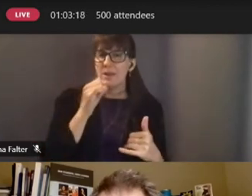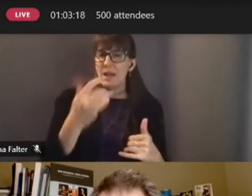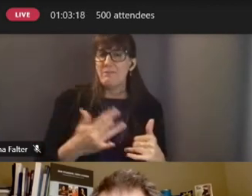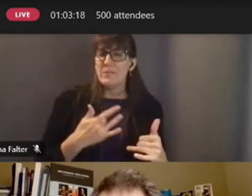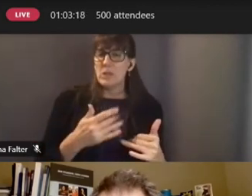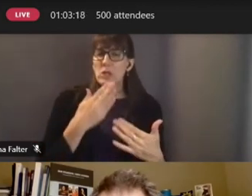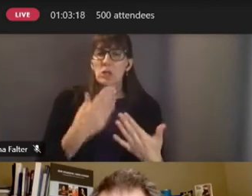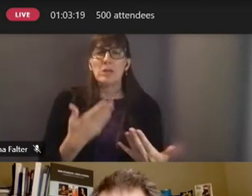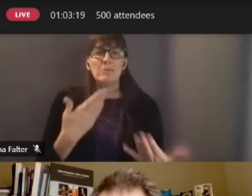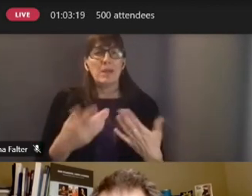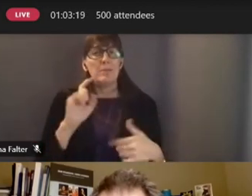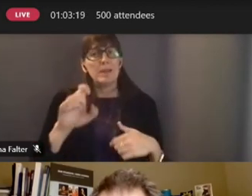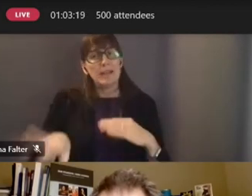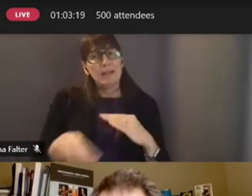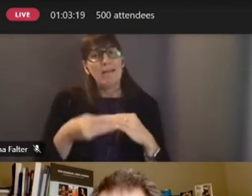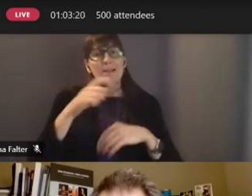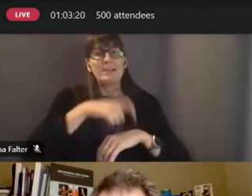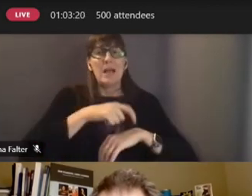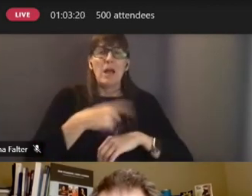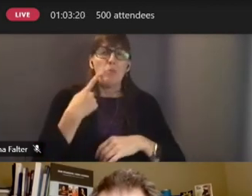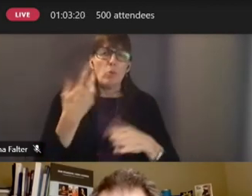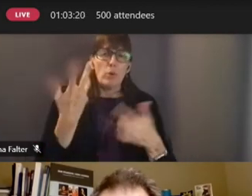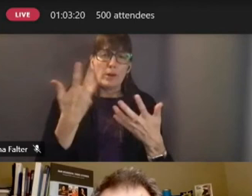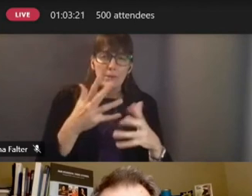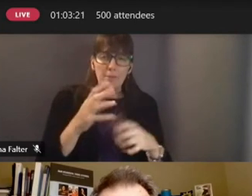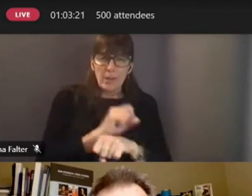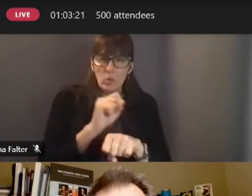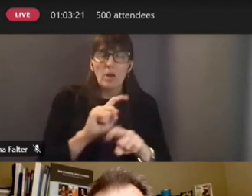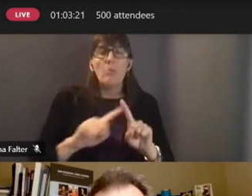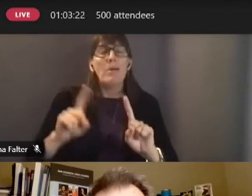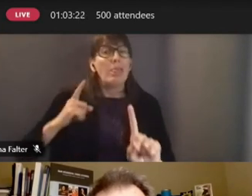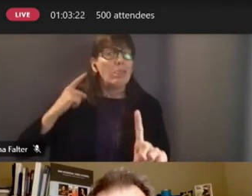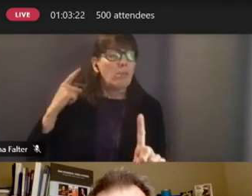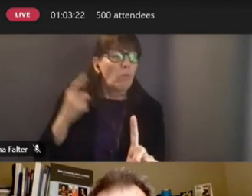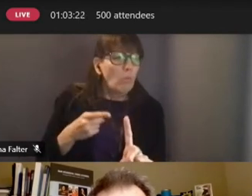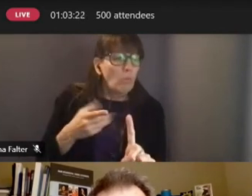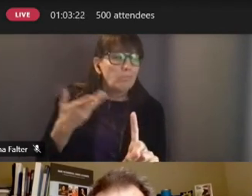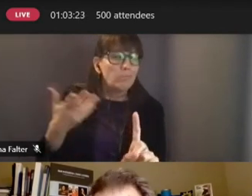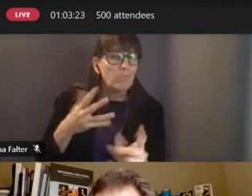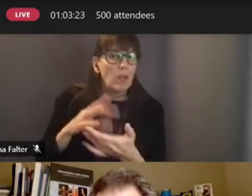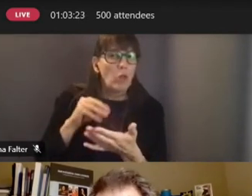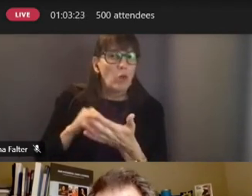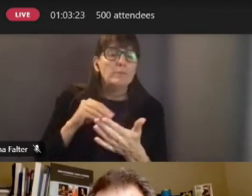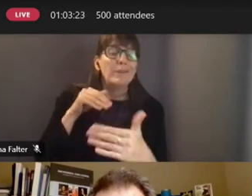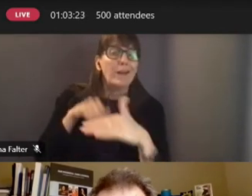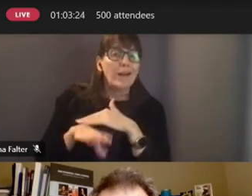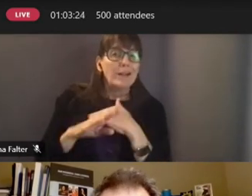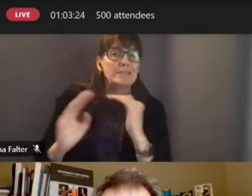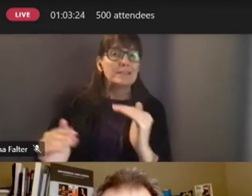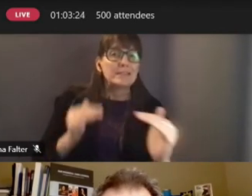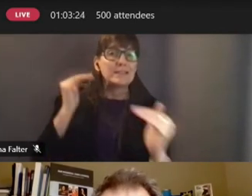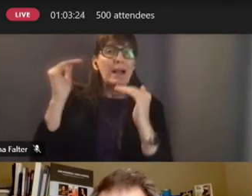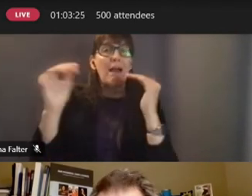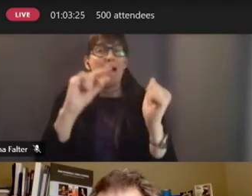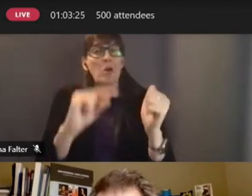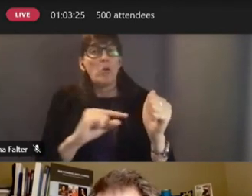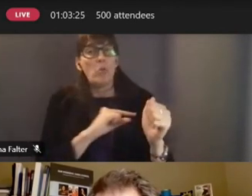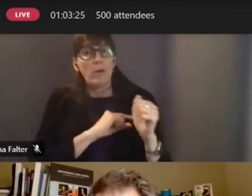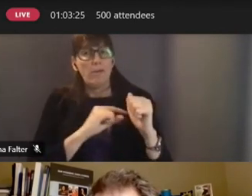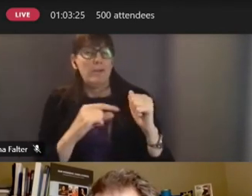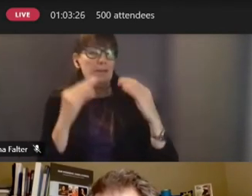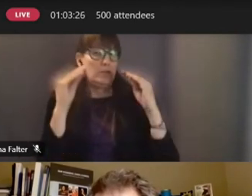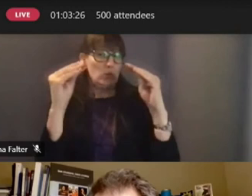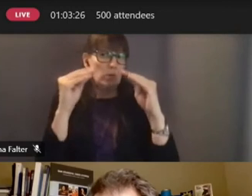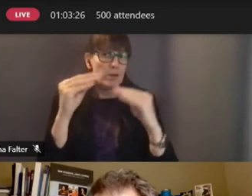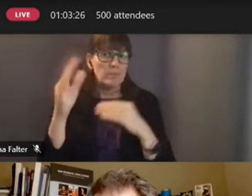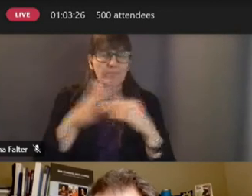and to complete that work. But the goal is learning. The goal is access to high quality instruction. And so however we can work together in partnership